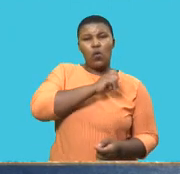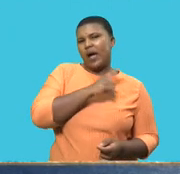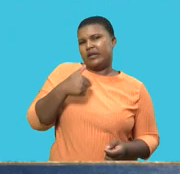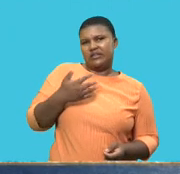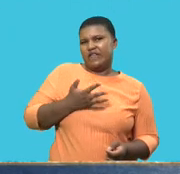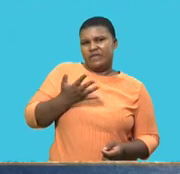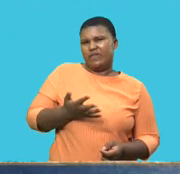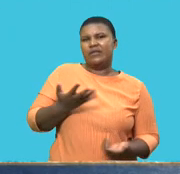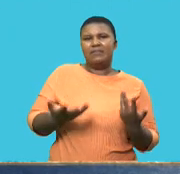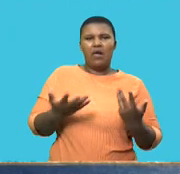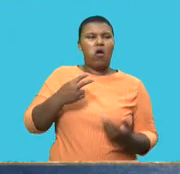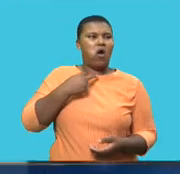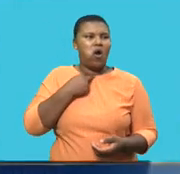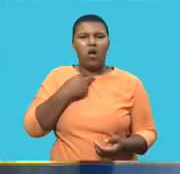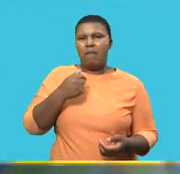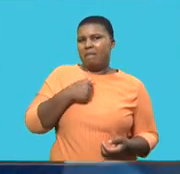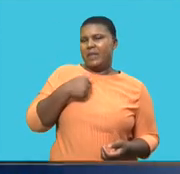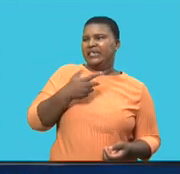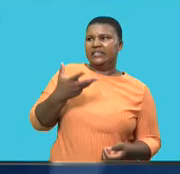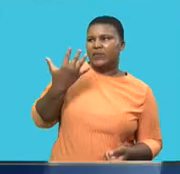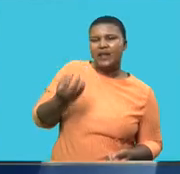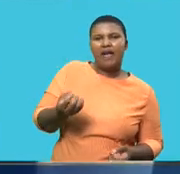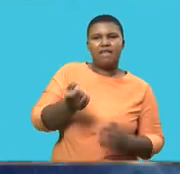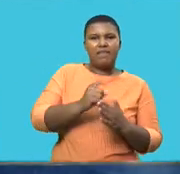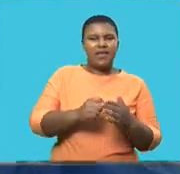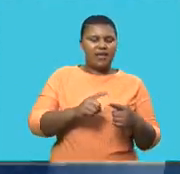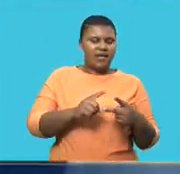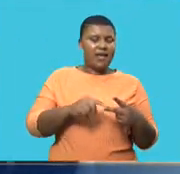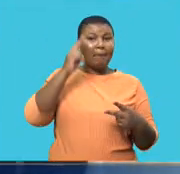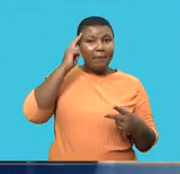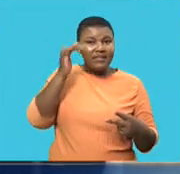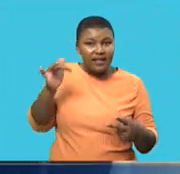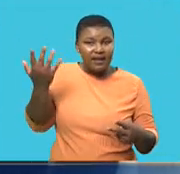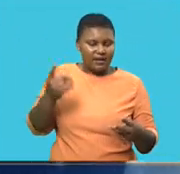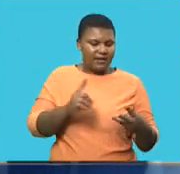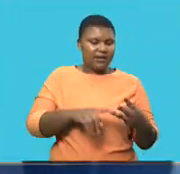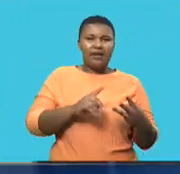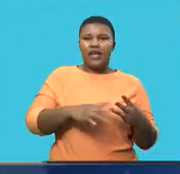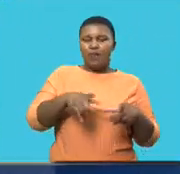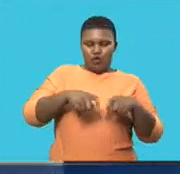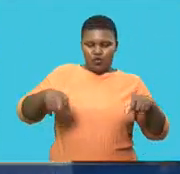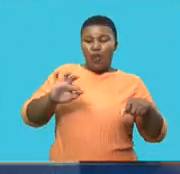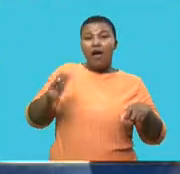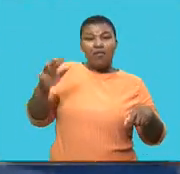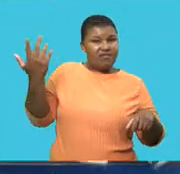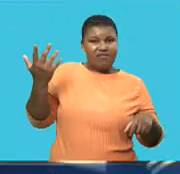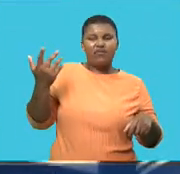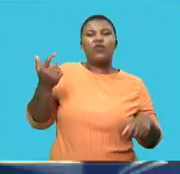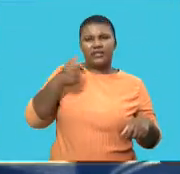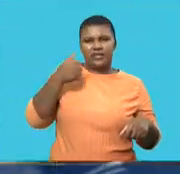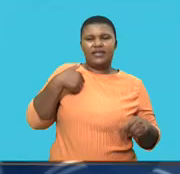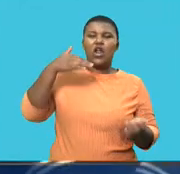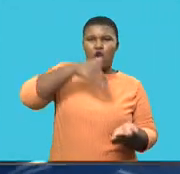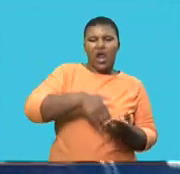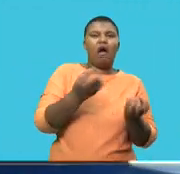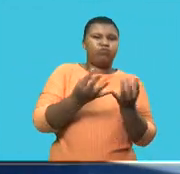banga struggle ukuthi bathi no, I don't have a pen, I don't have a pencil, I don't have a ruler. So we